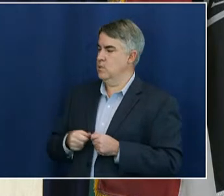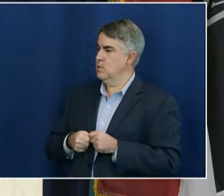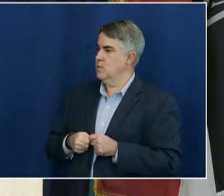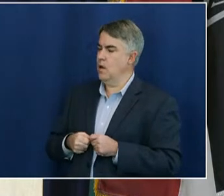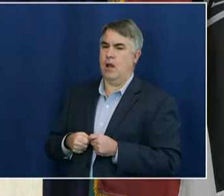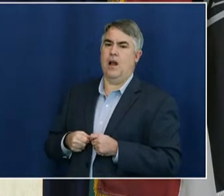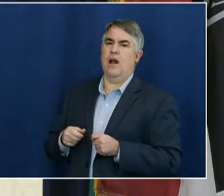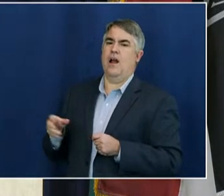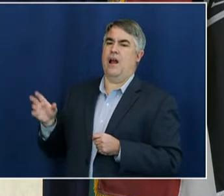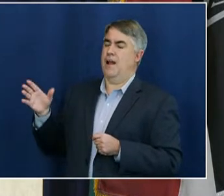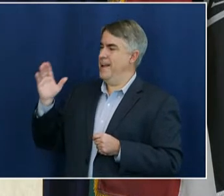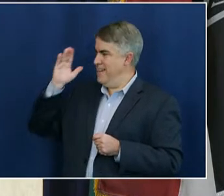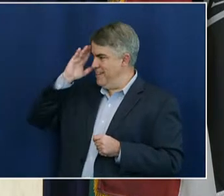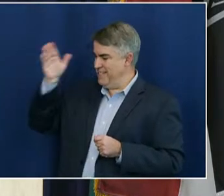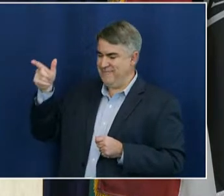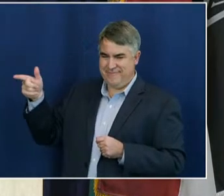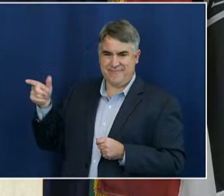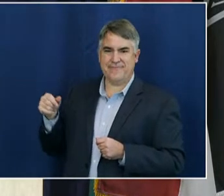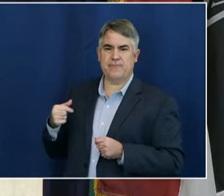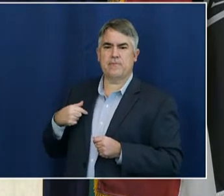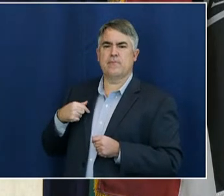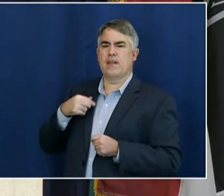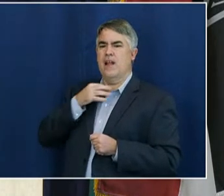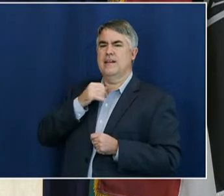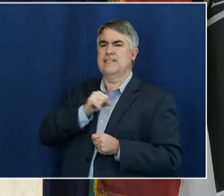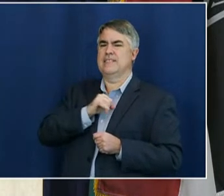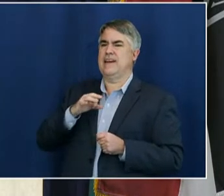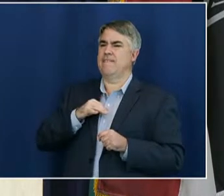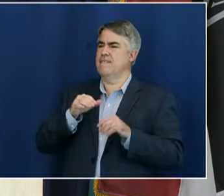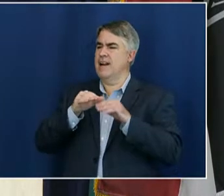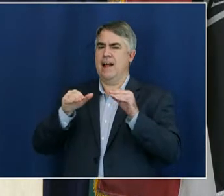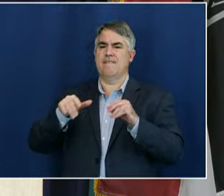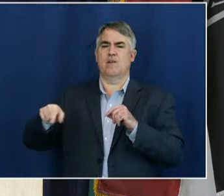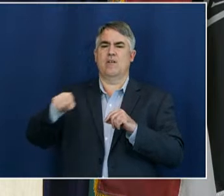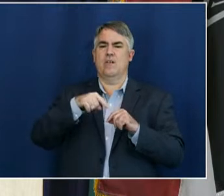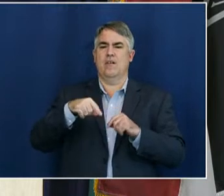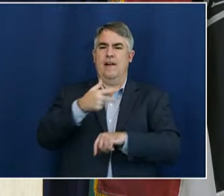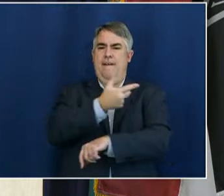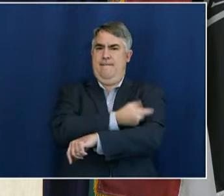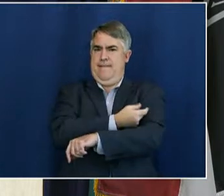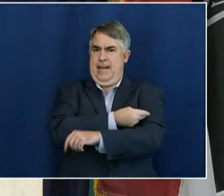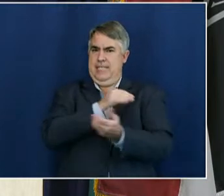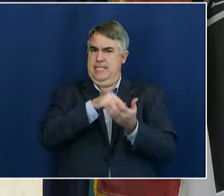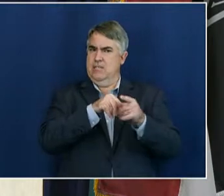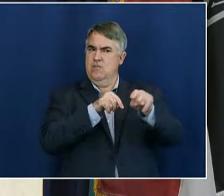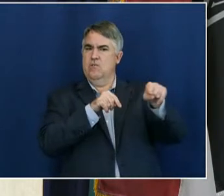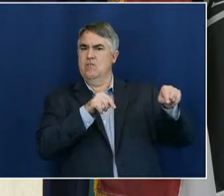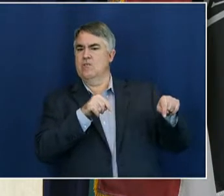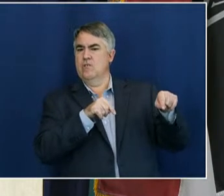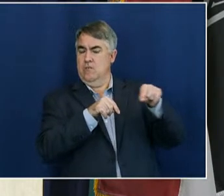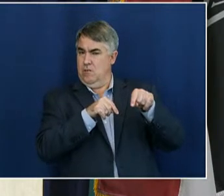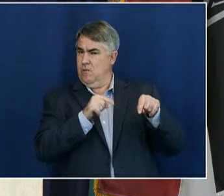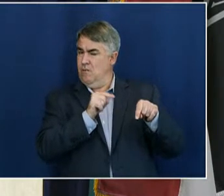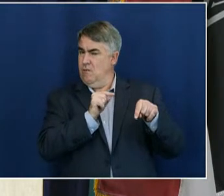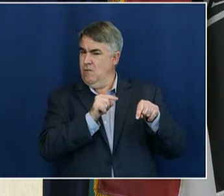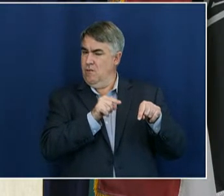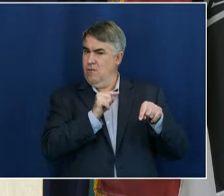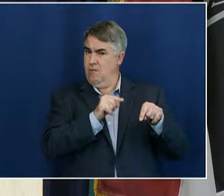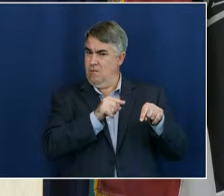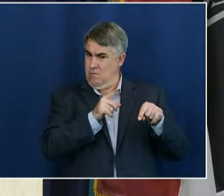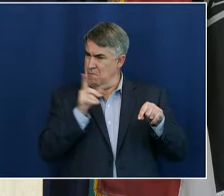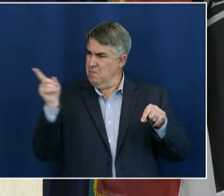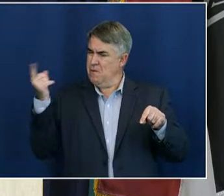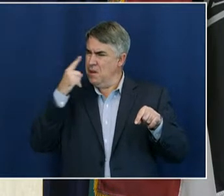Hello, I had a question about the staffing levels at the vaccination sites. As far as the need for vaccinators, can you talk